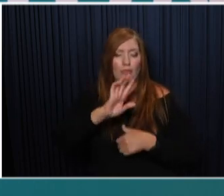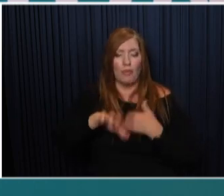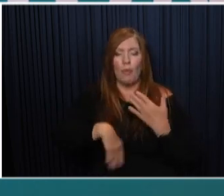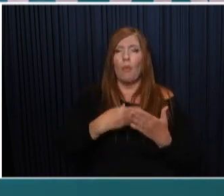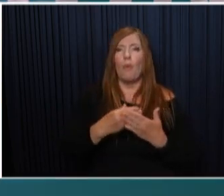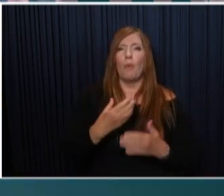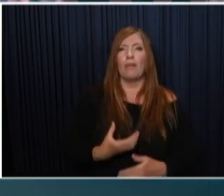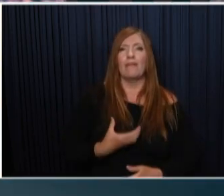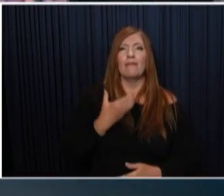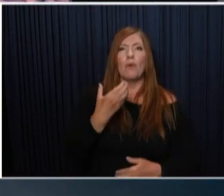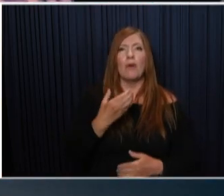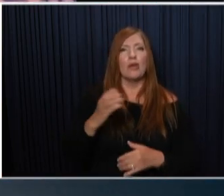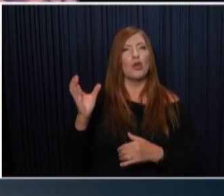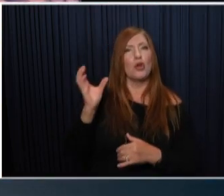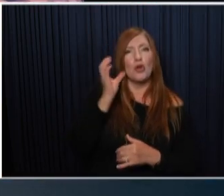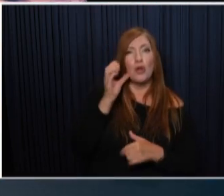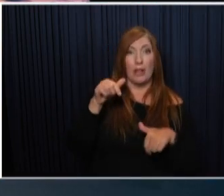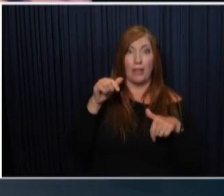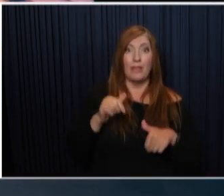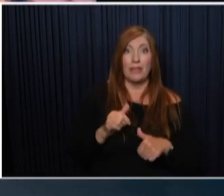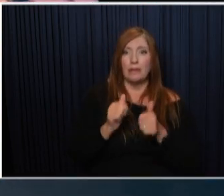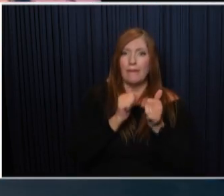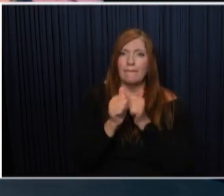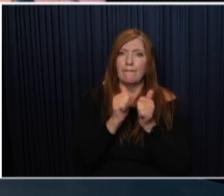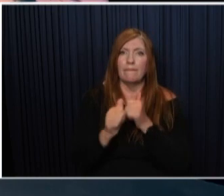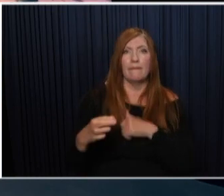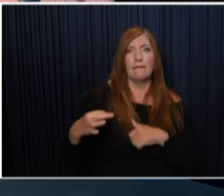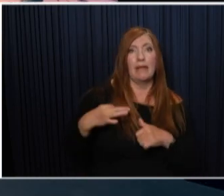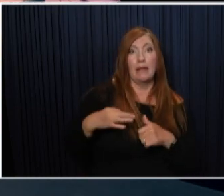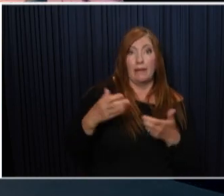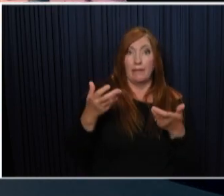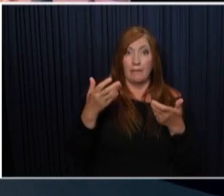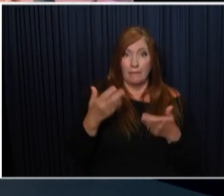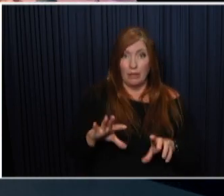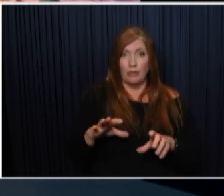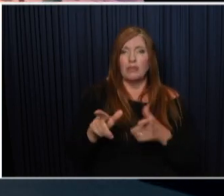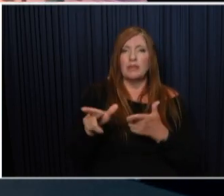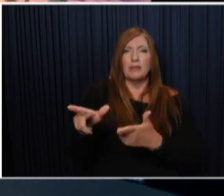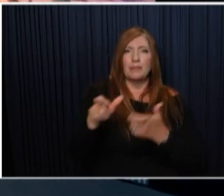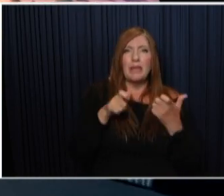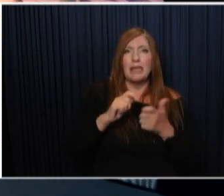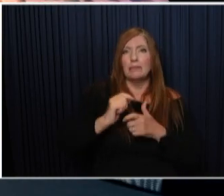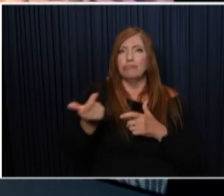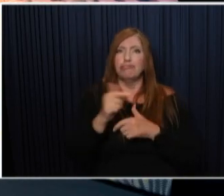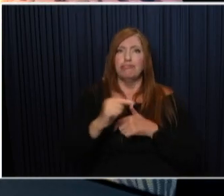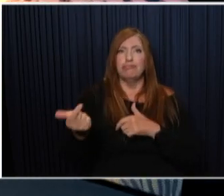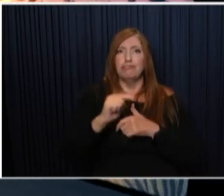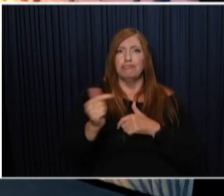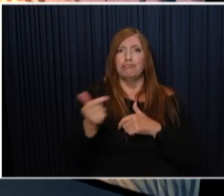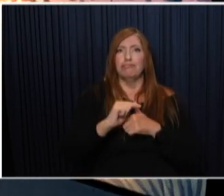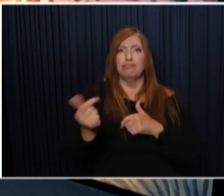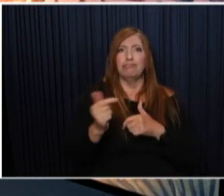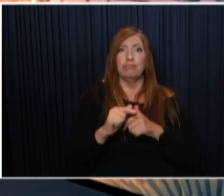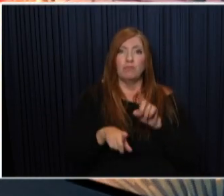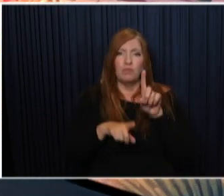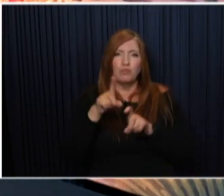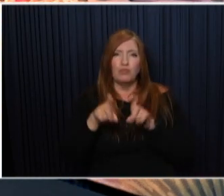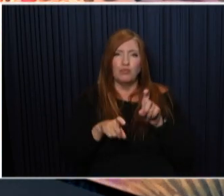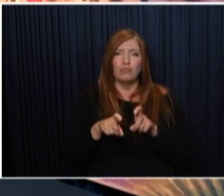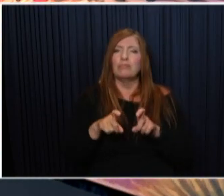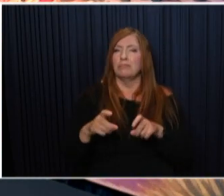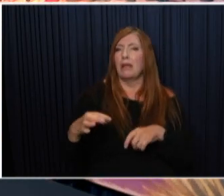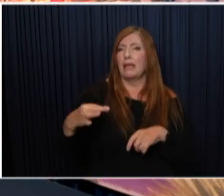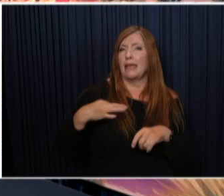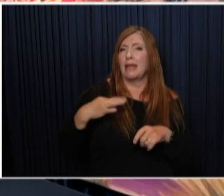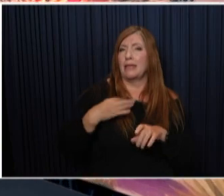additionally, candidates for this race will take part in a speed round at the end of tonight's conversation. And those questions have been given to candidates